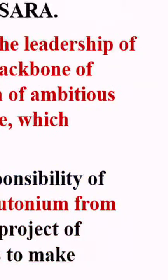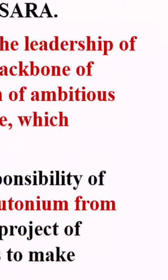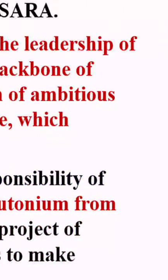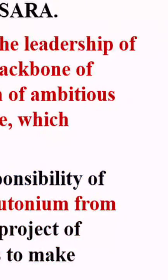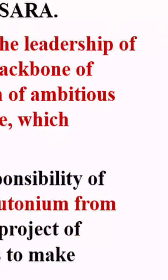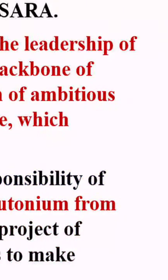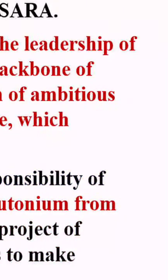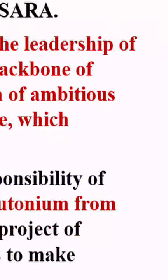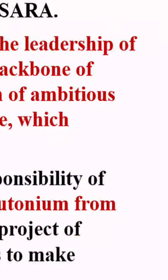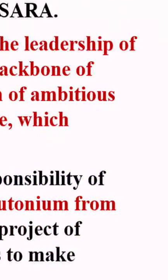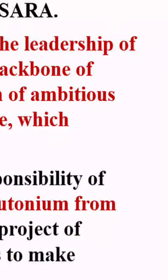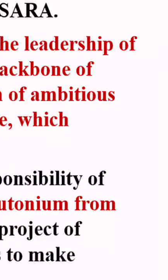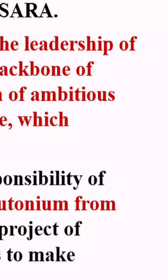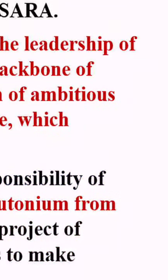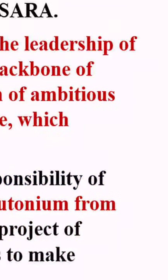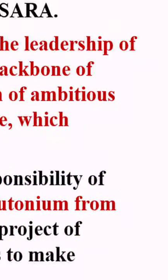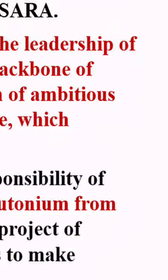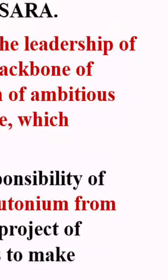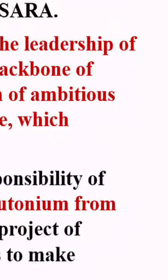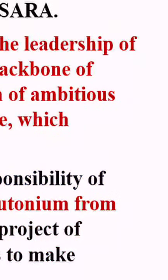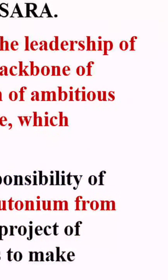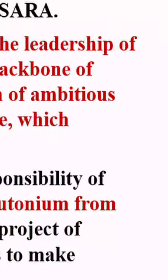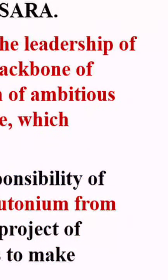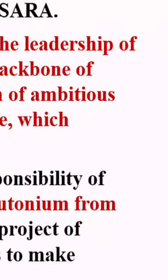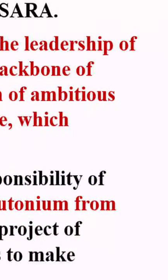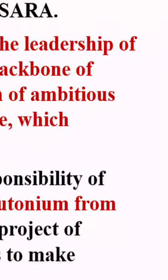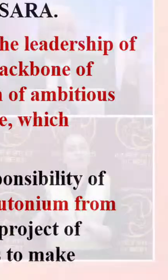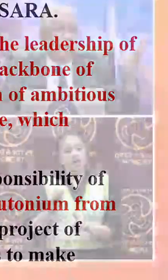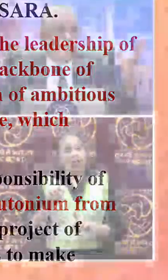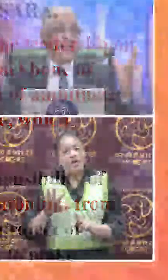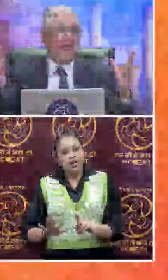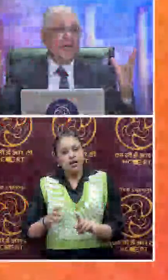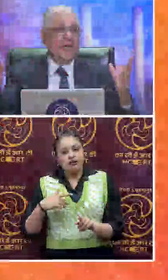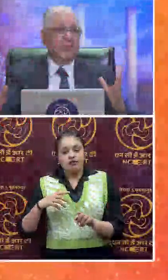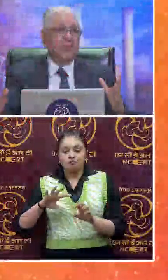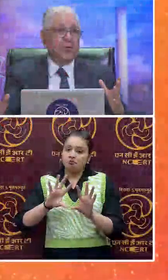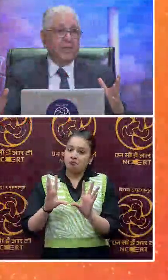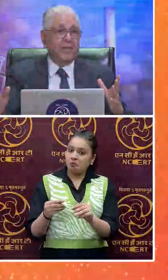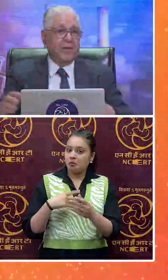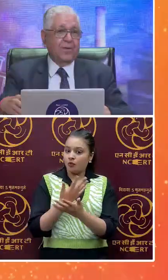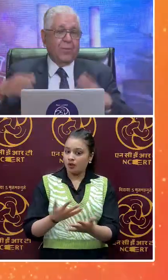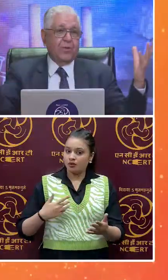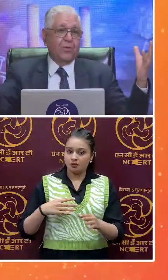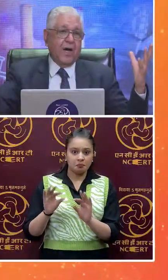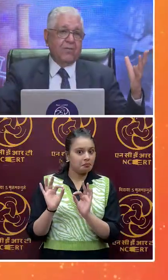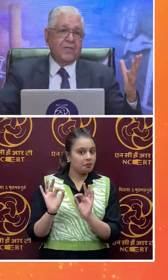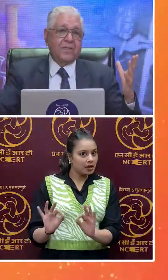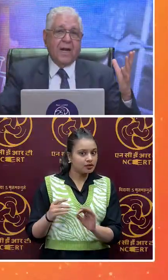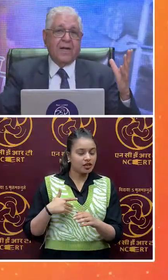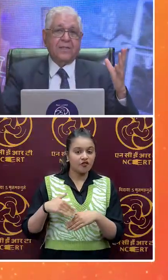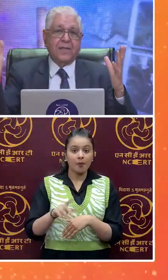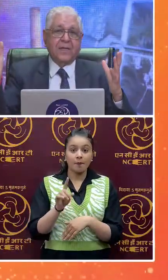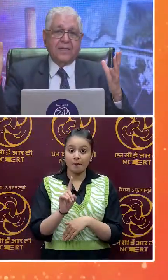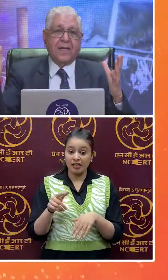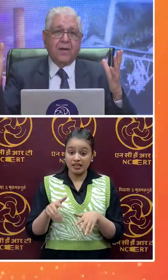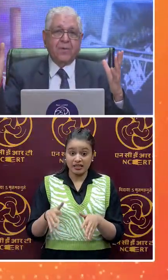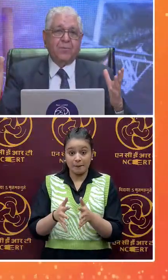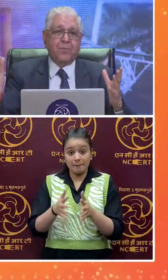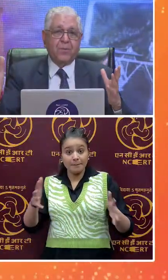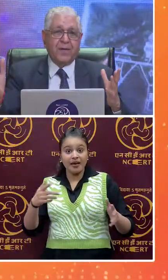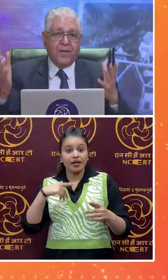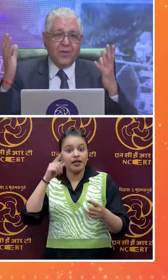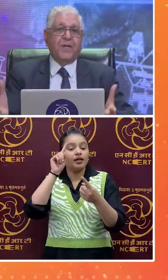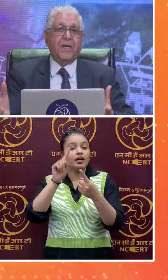today. So, fine, everything is set in motion, but to have this grand agenda